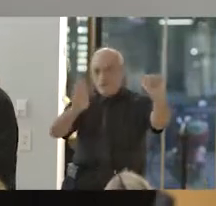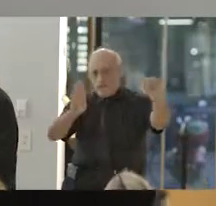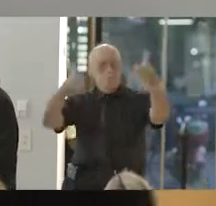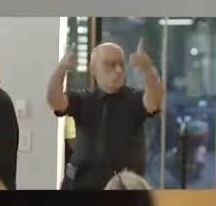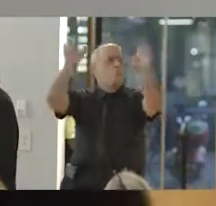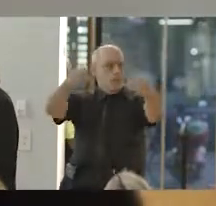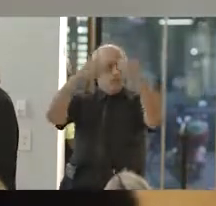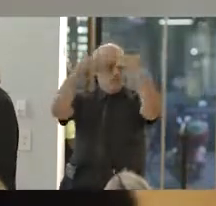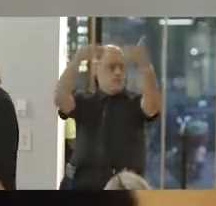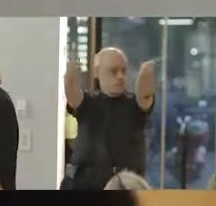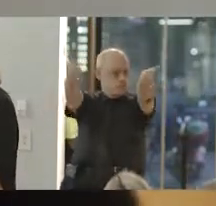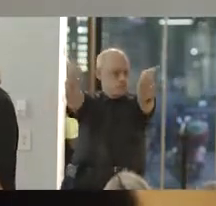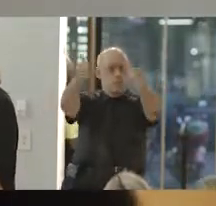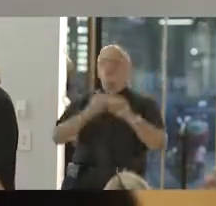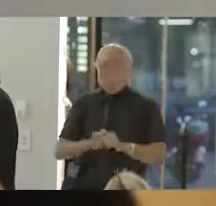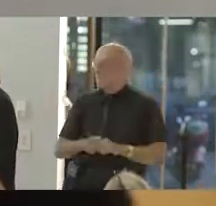Let's go to 3.